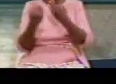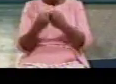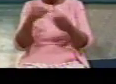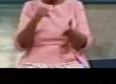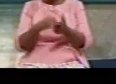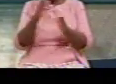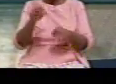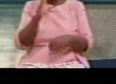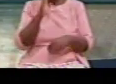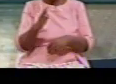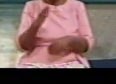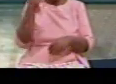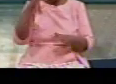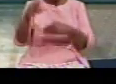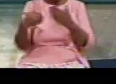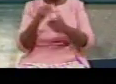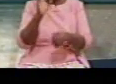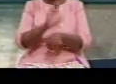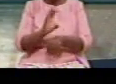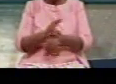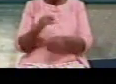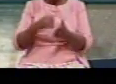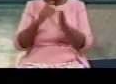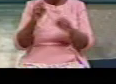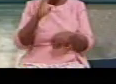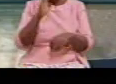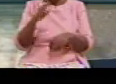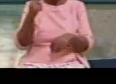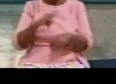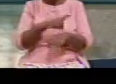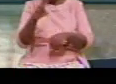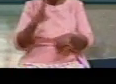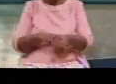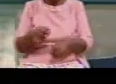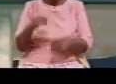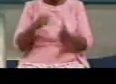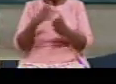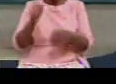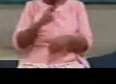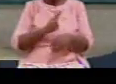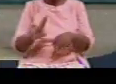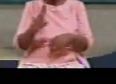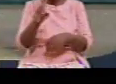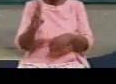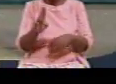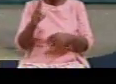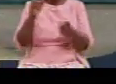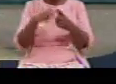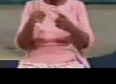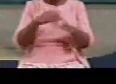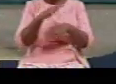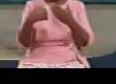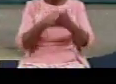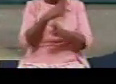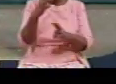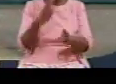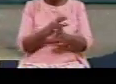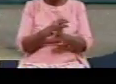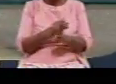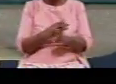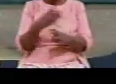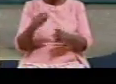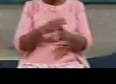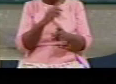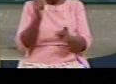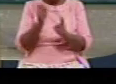the church. It can be applied to the nation. It can be applied to the whole world. The word